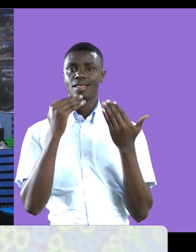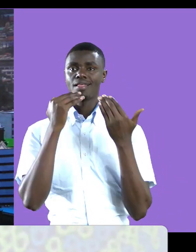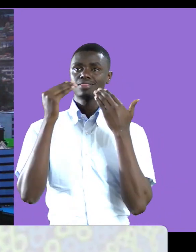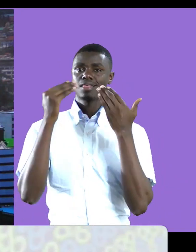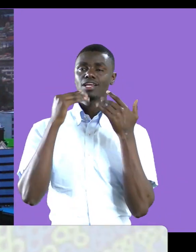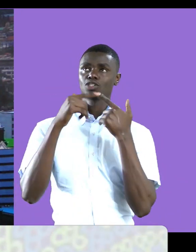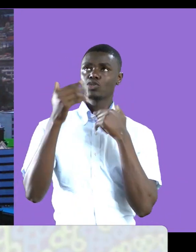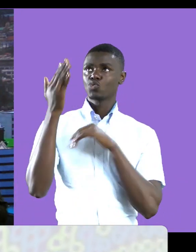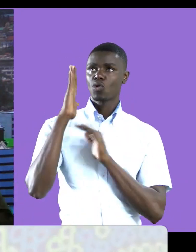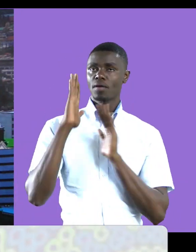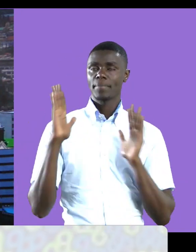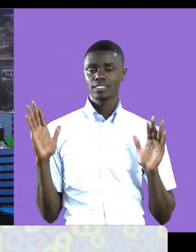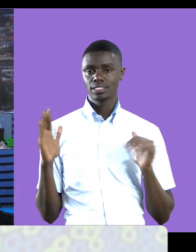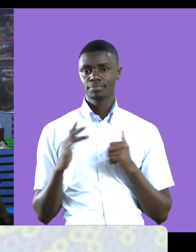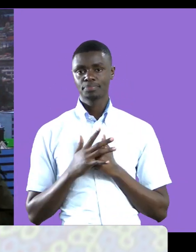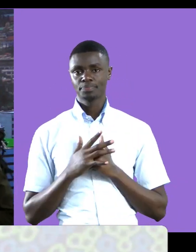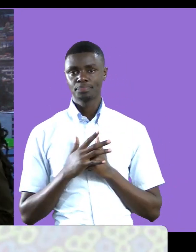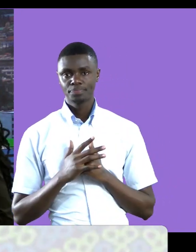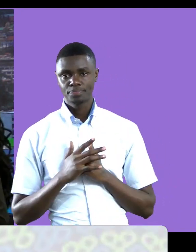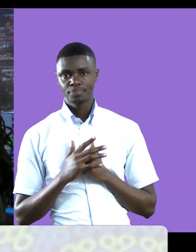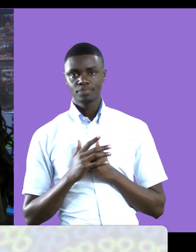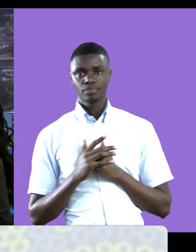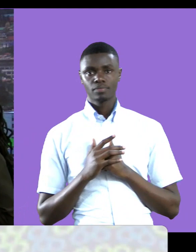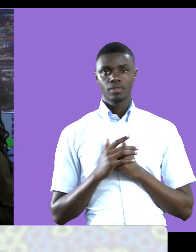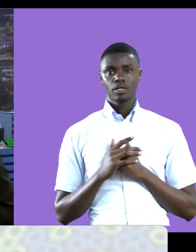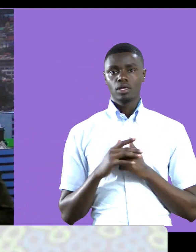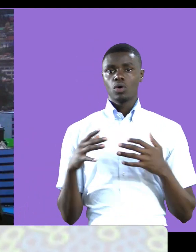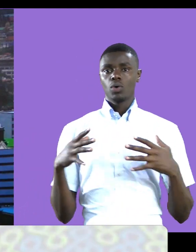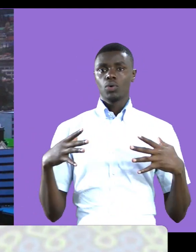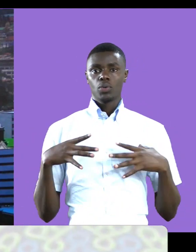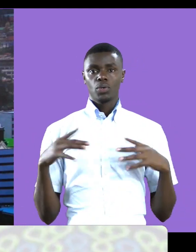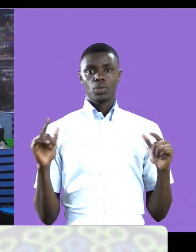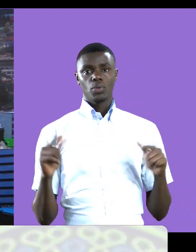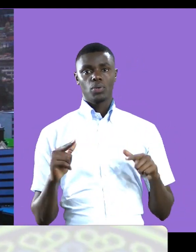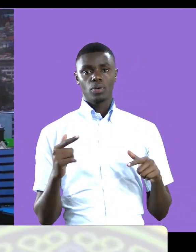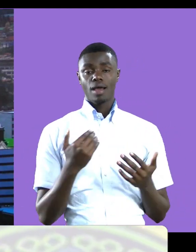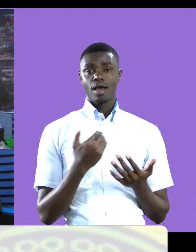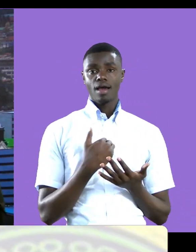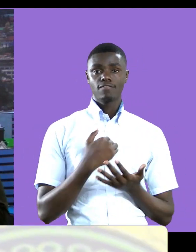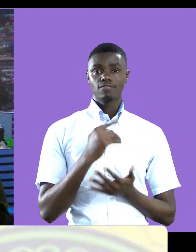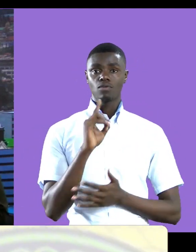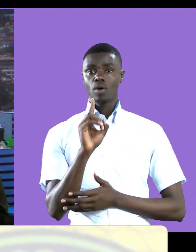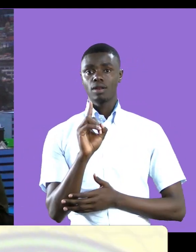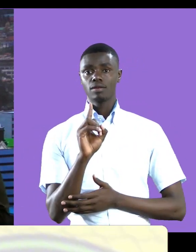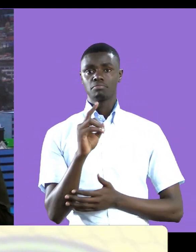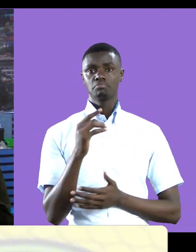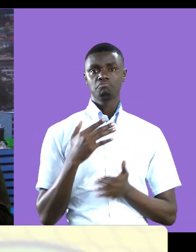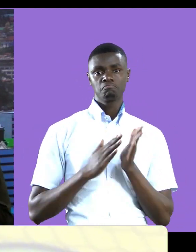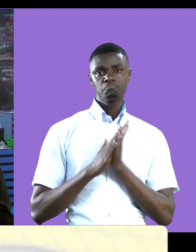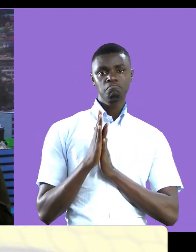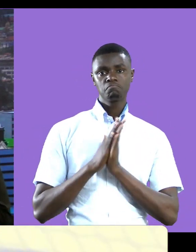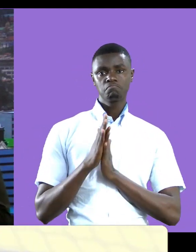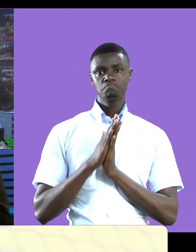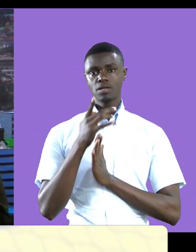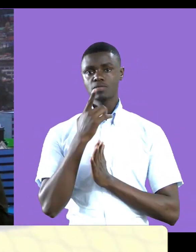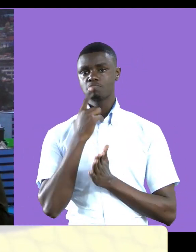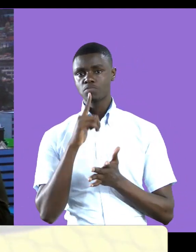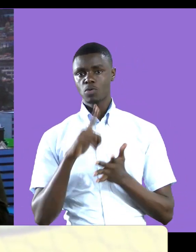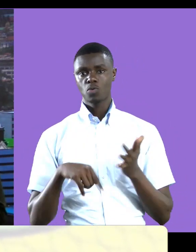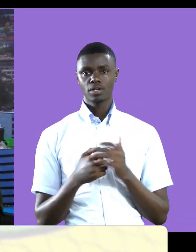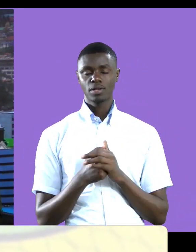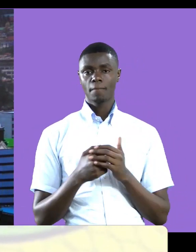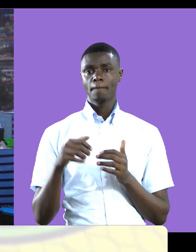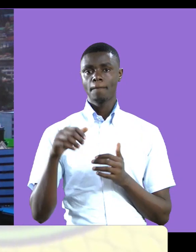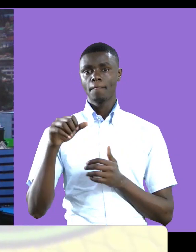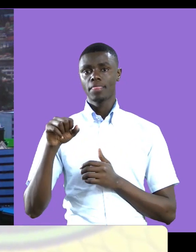Saja. Alright, before we never go to punge hewa kidogo, kuna moja hapa imenibamba zaidi. Lucy anasema niaje, she and her